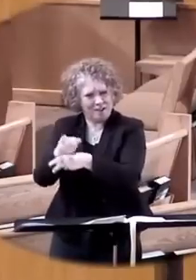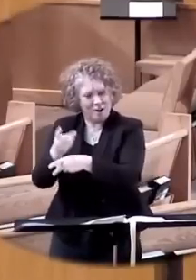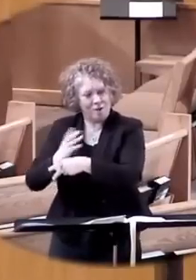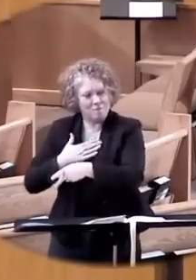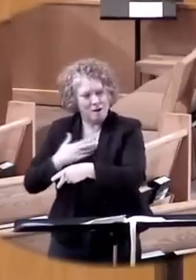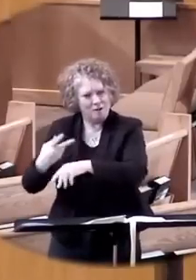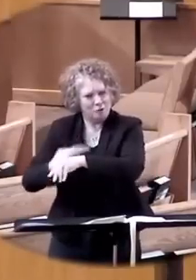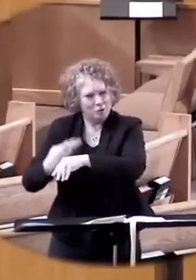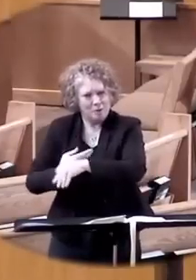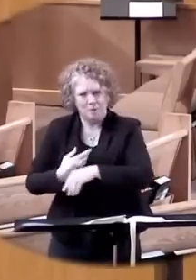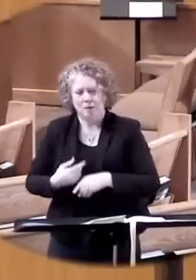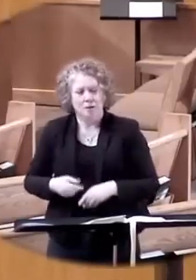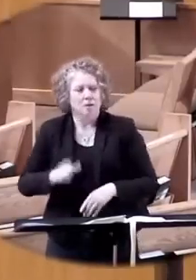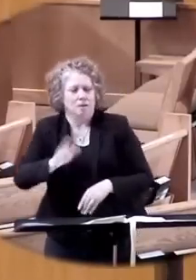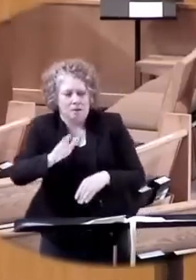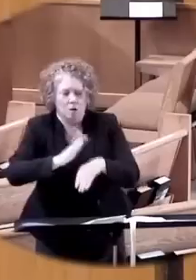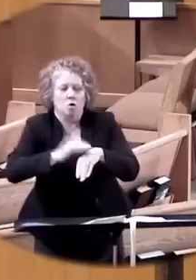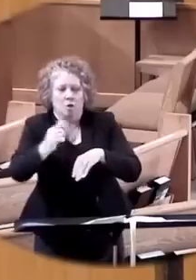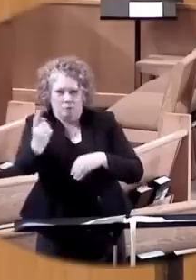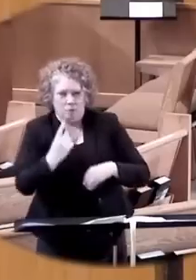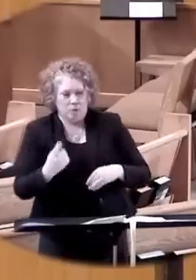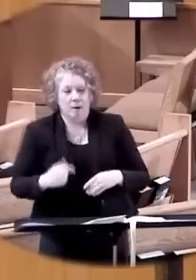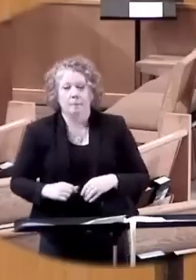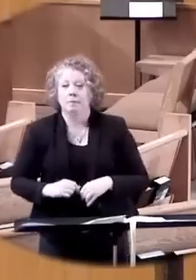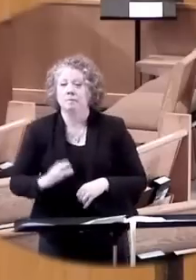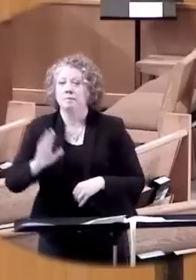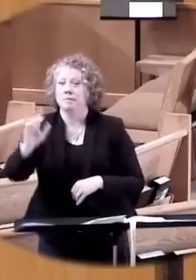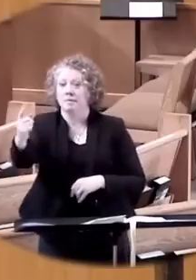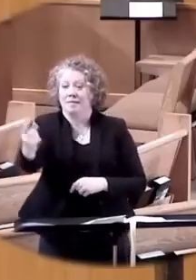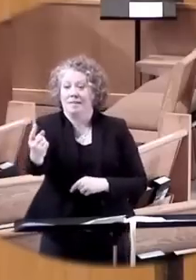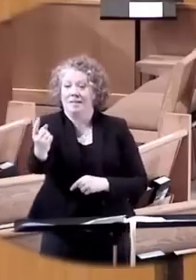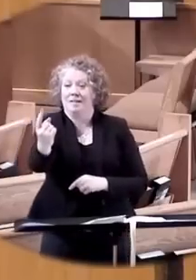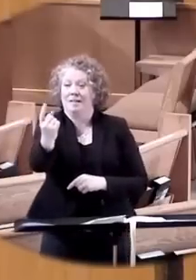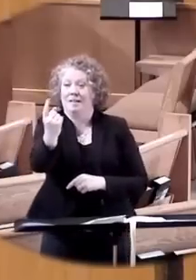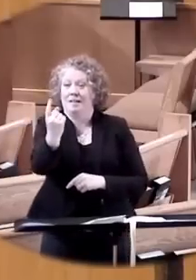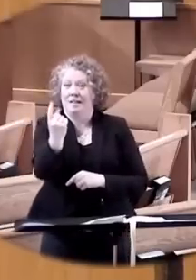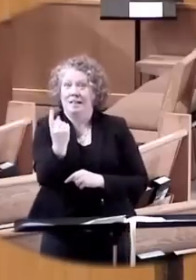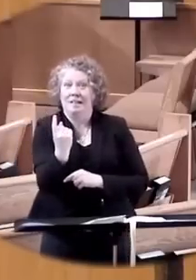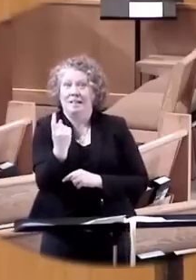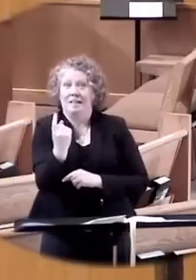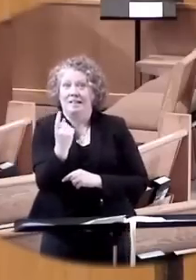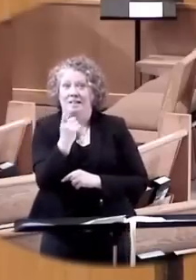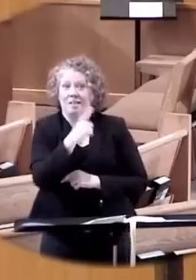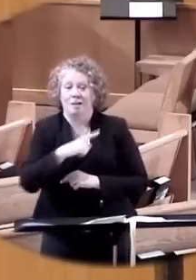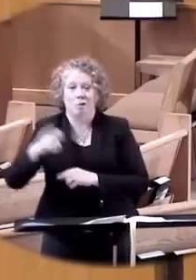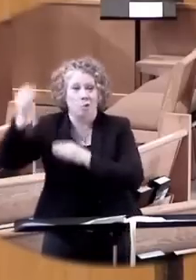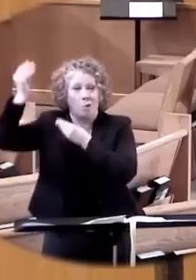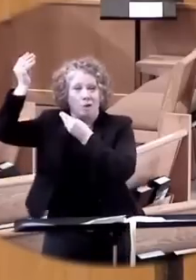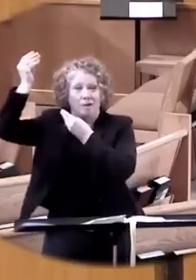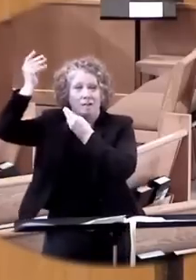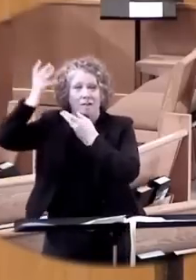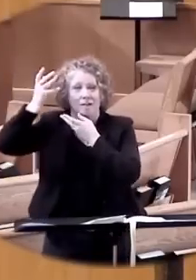Jesse. And as he is presented to the prophet, the Lord tells Samuel, this is my anointed